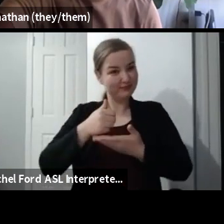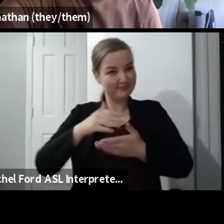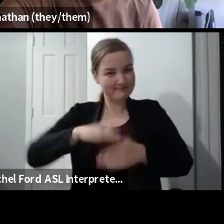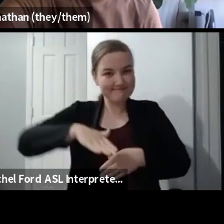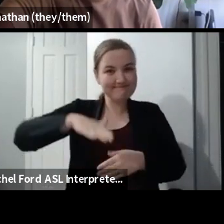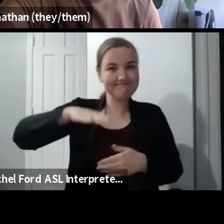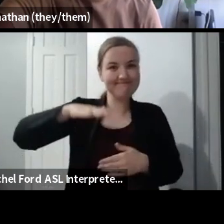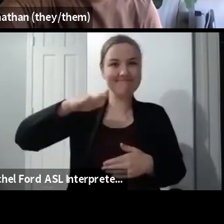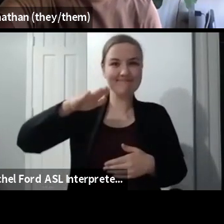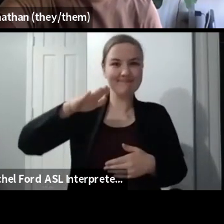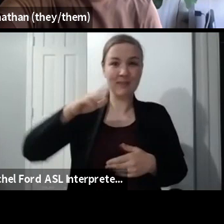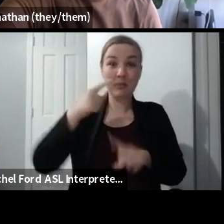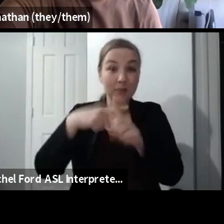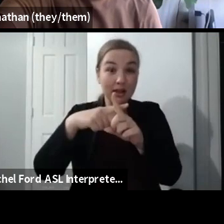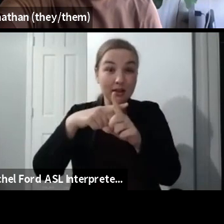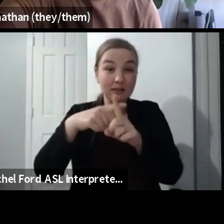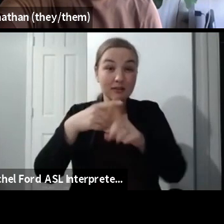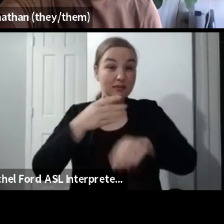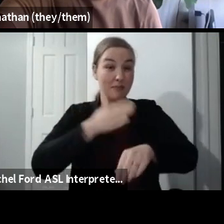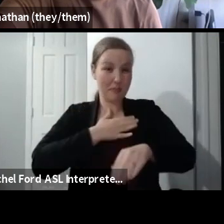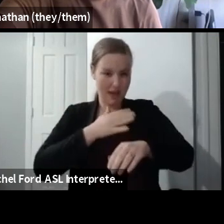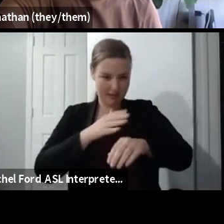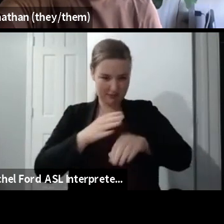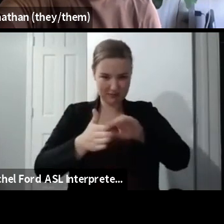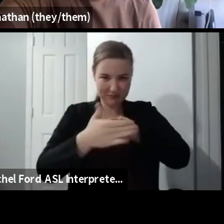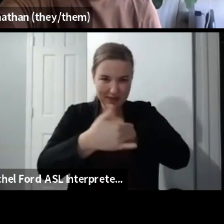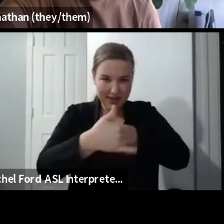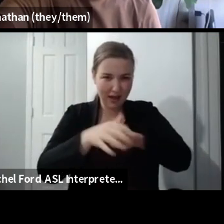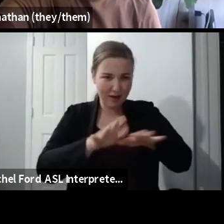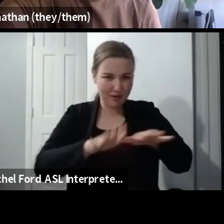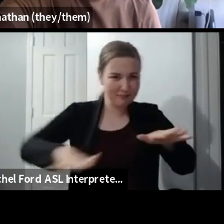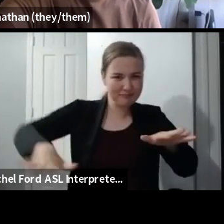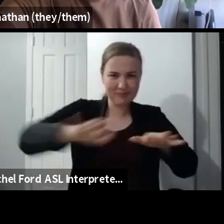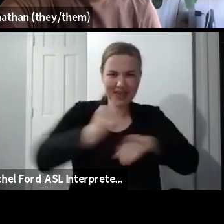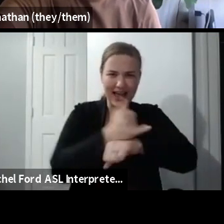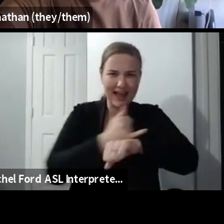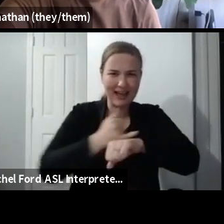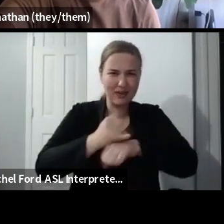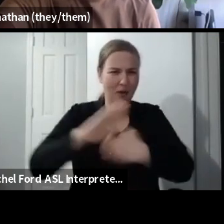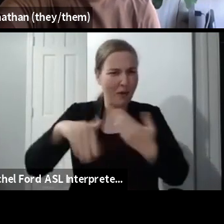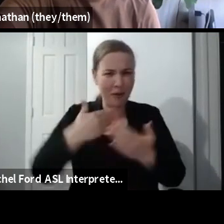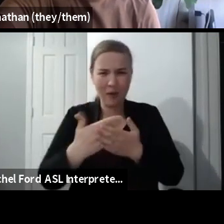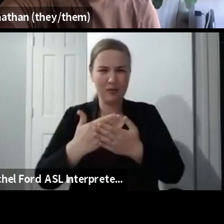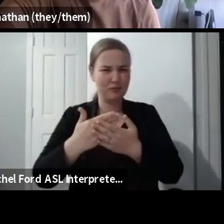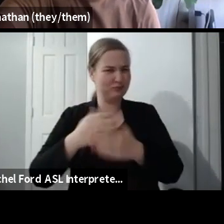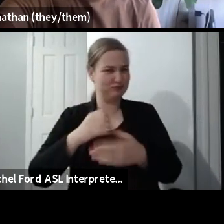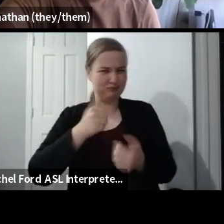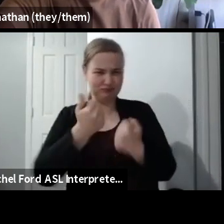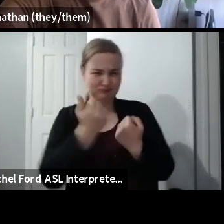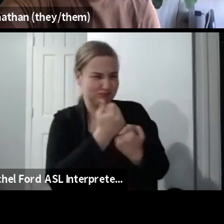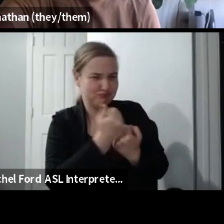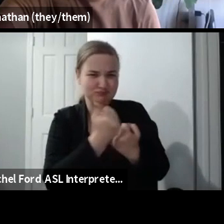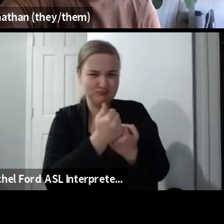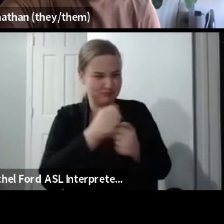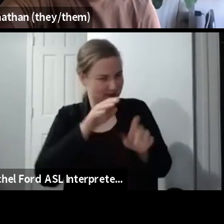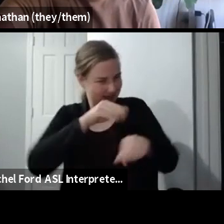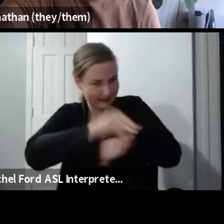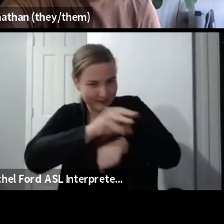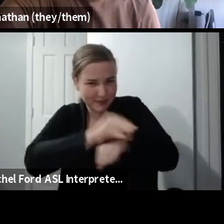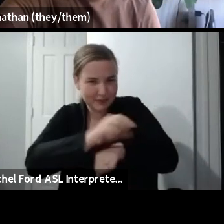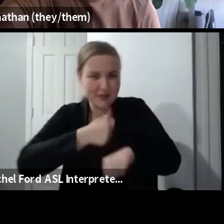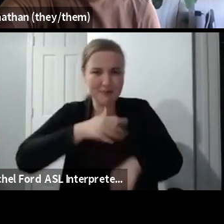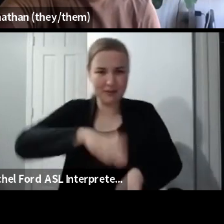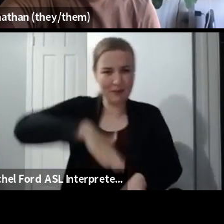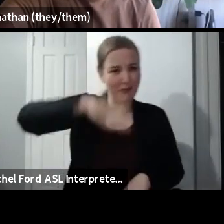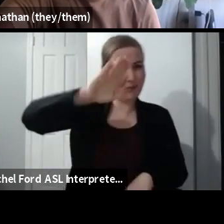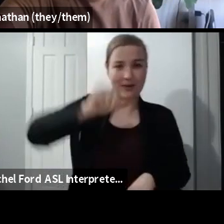whole island, I feel like, grew me at the same time, and who I've become. So that's what I